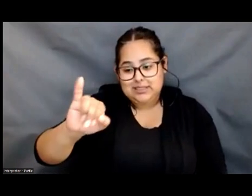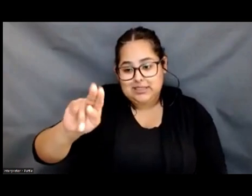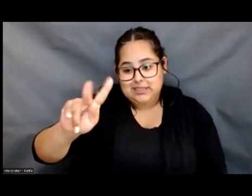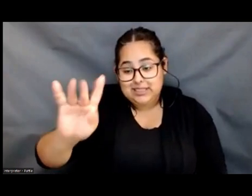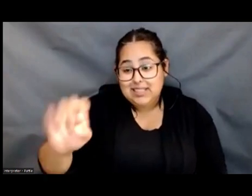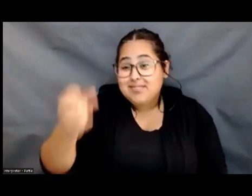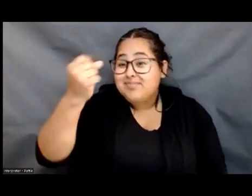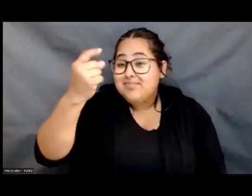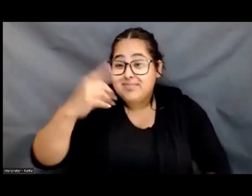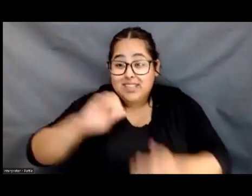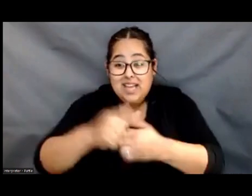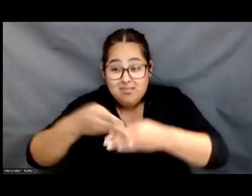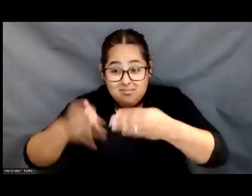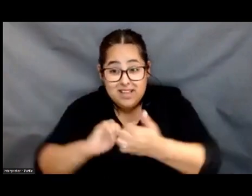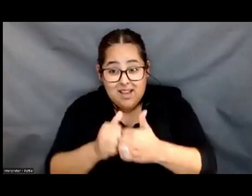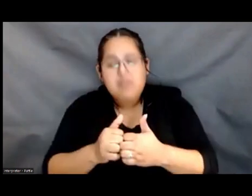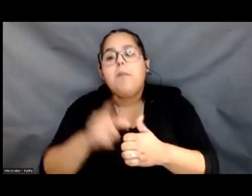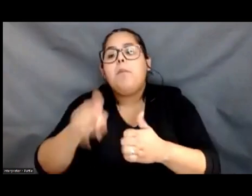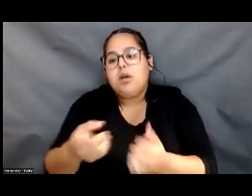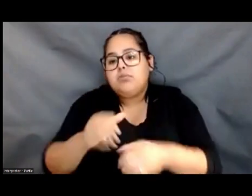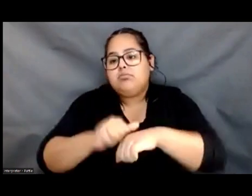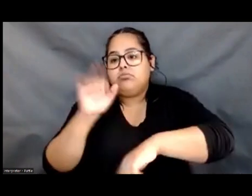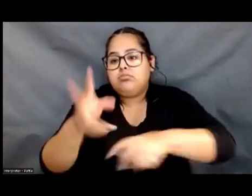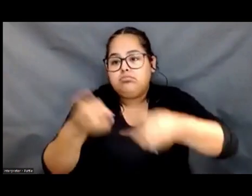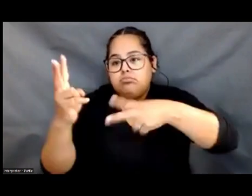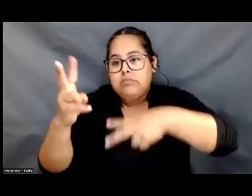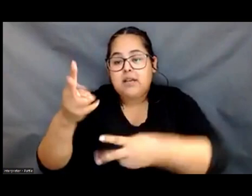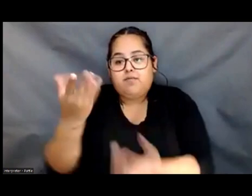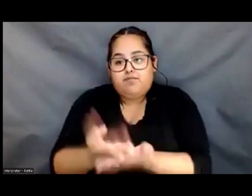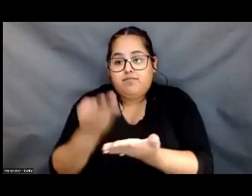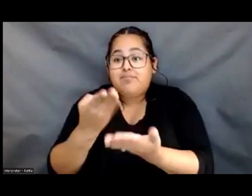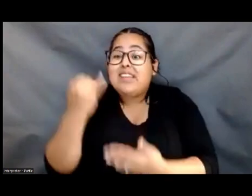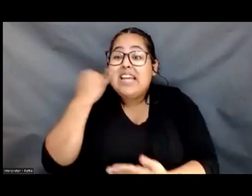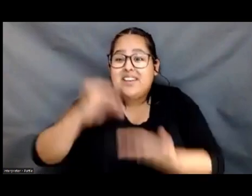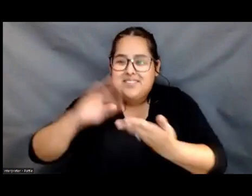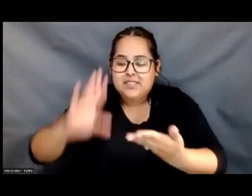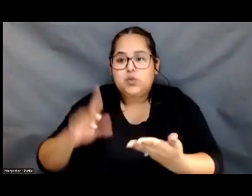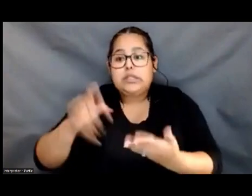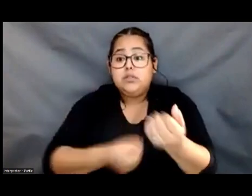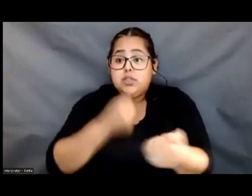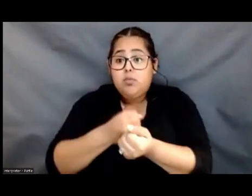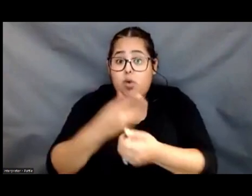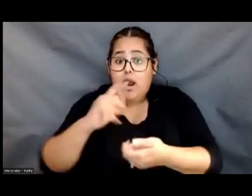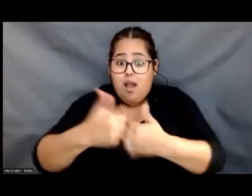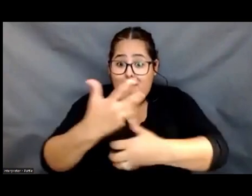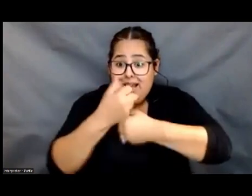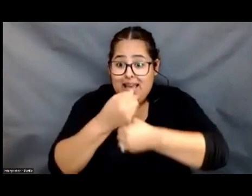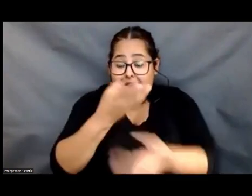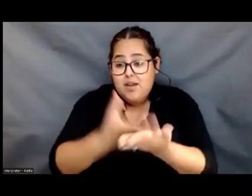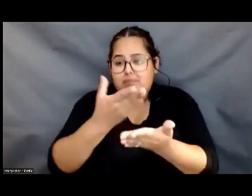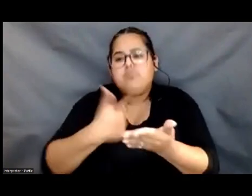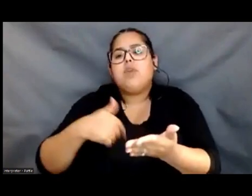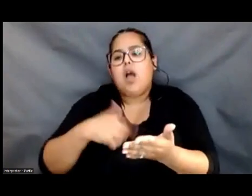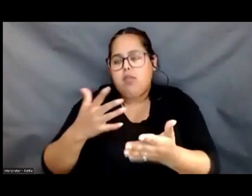that verification. If a student is needing support getting that verification, I'd be more than happy to help them with